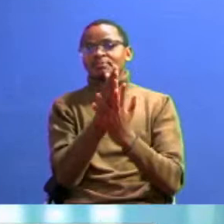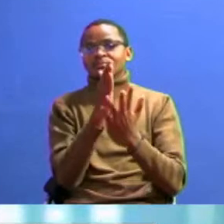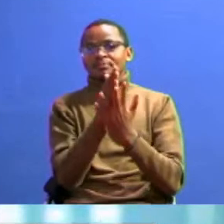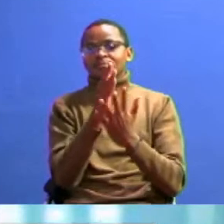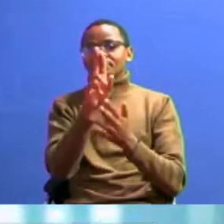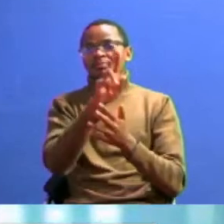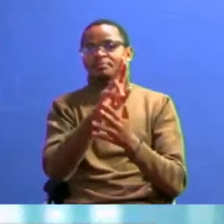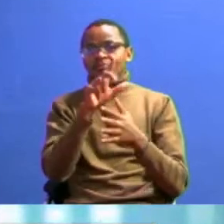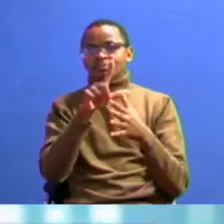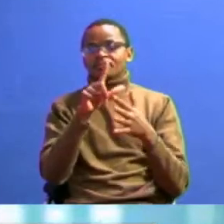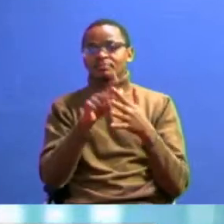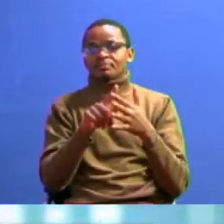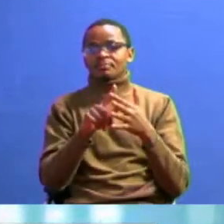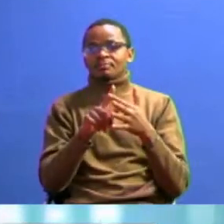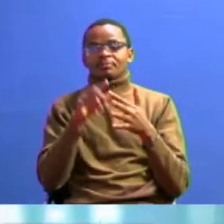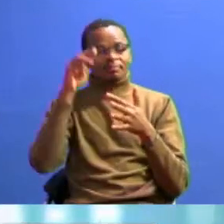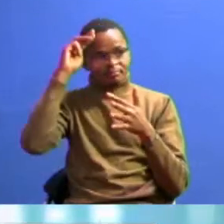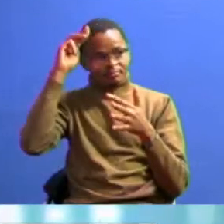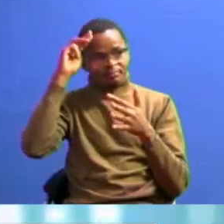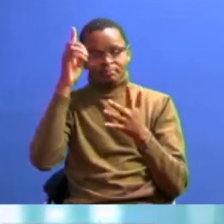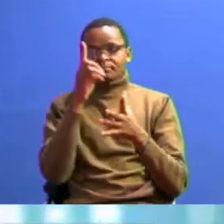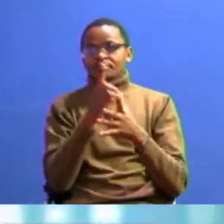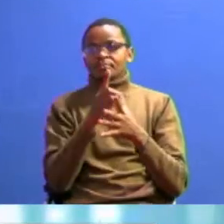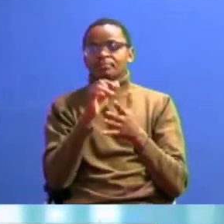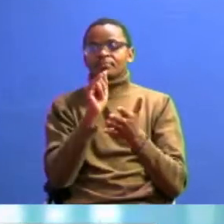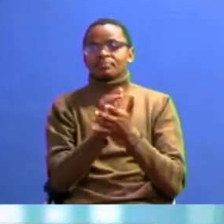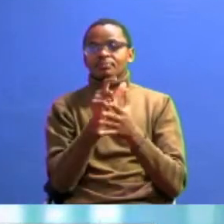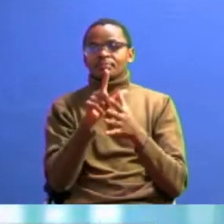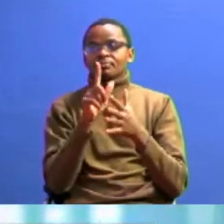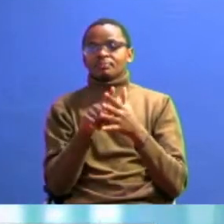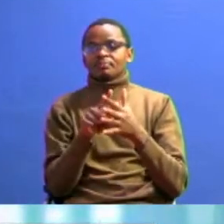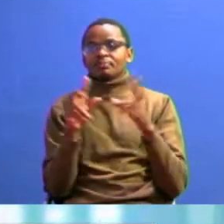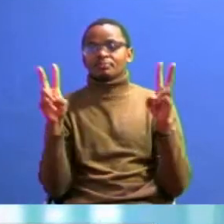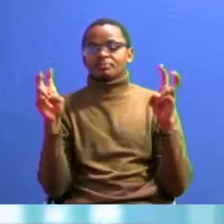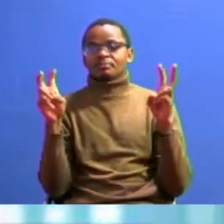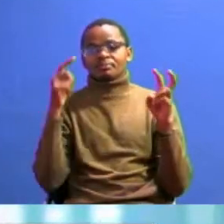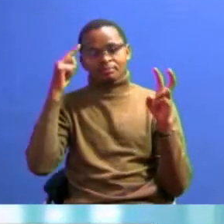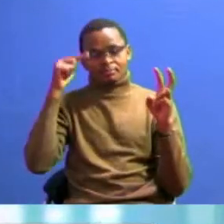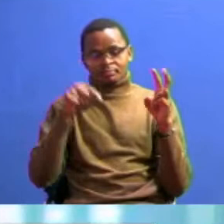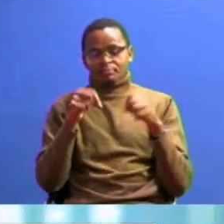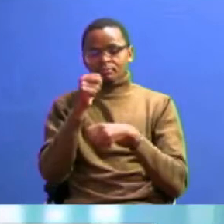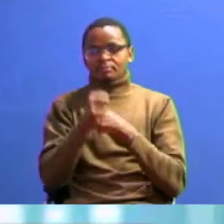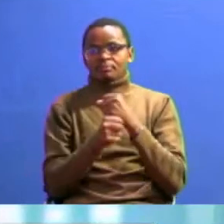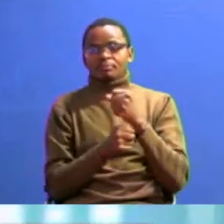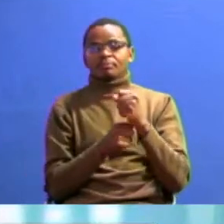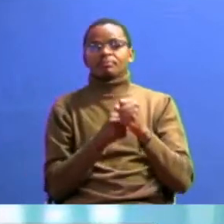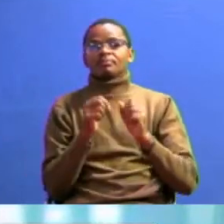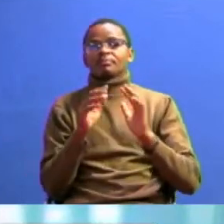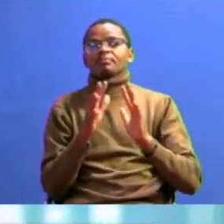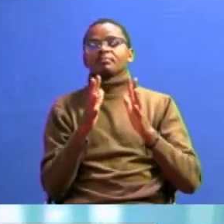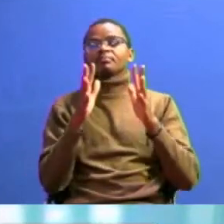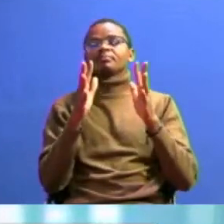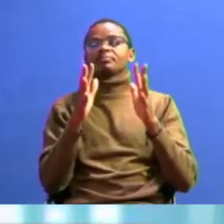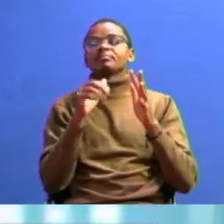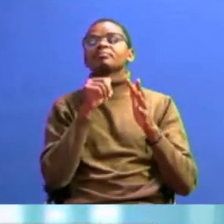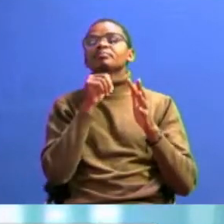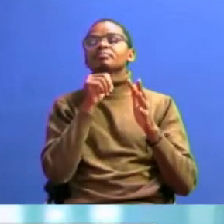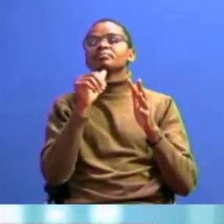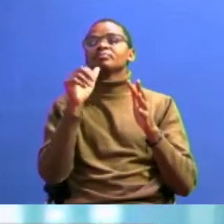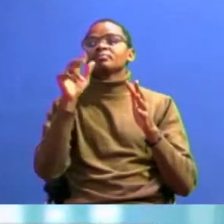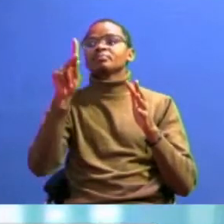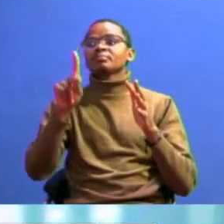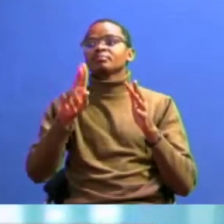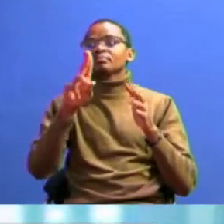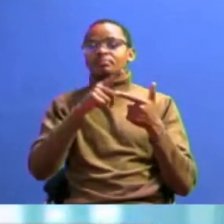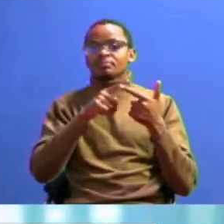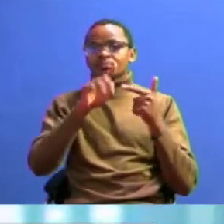use disorders and mental health disorders. And that's what drove our theme for this year's mental health celebrations, not just in Kenyatta University, but